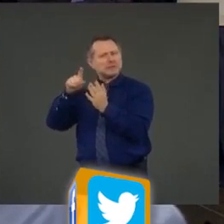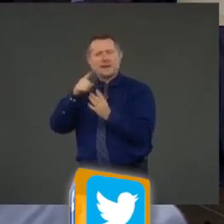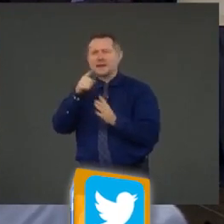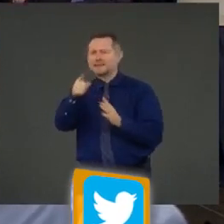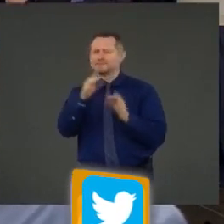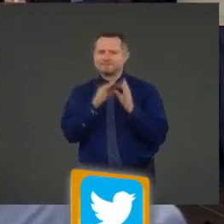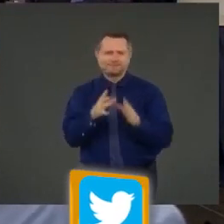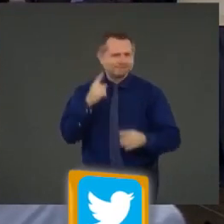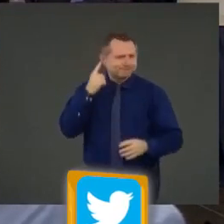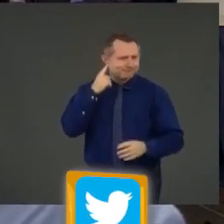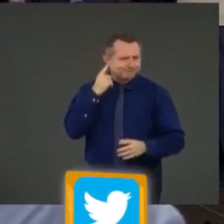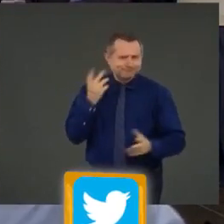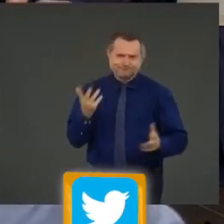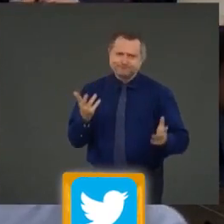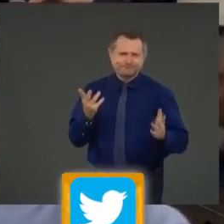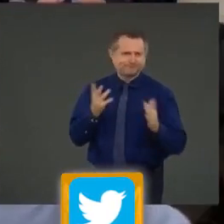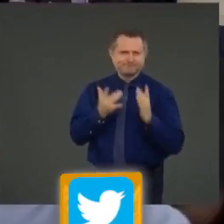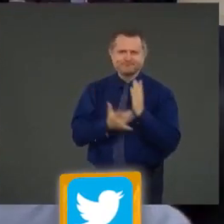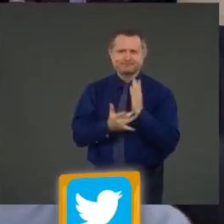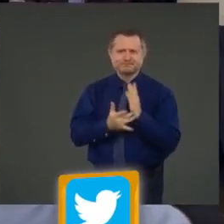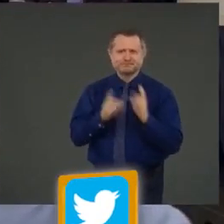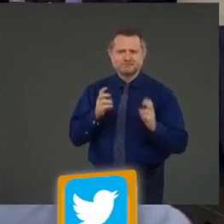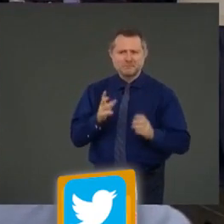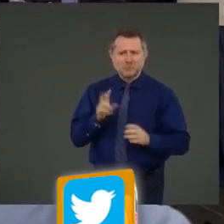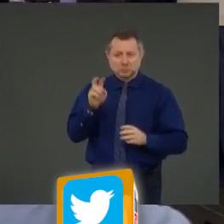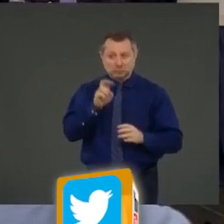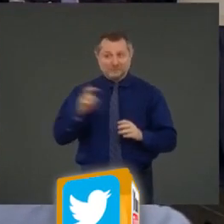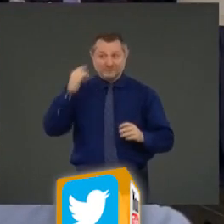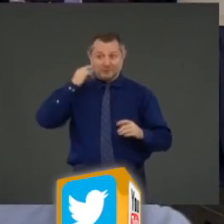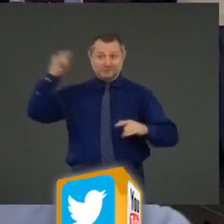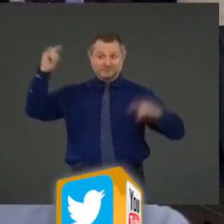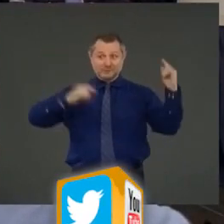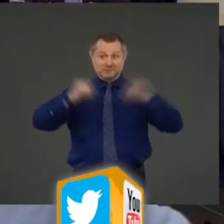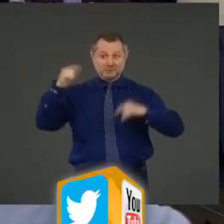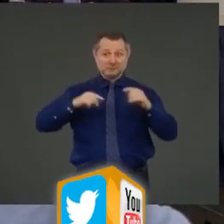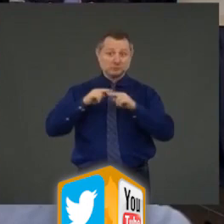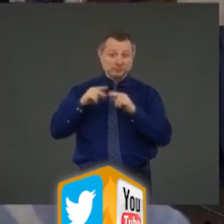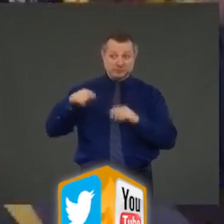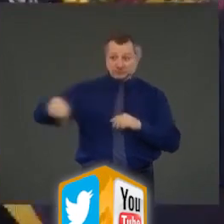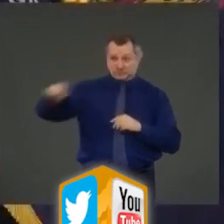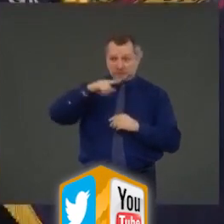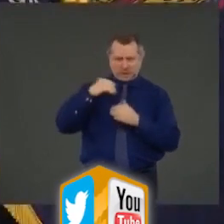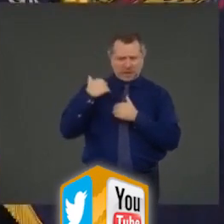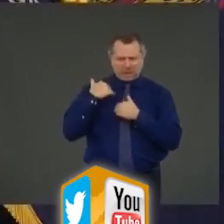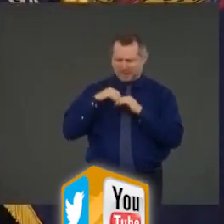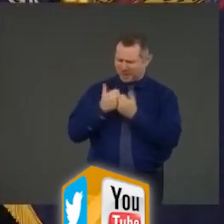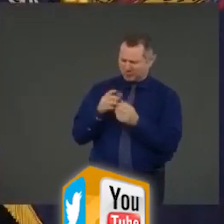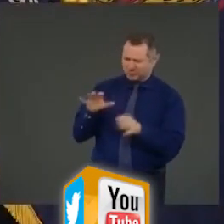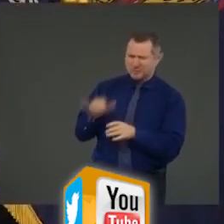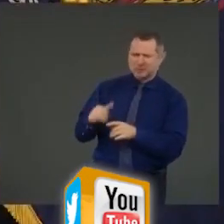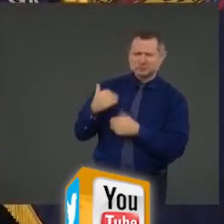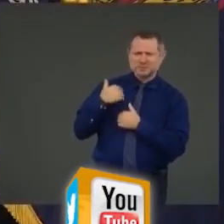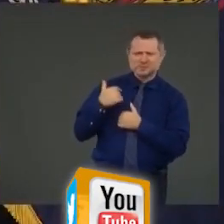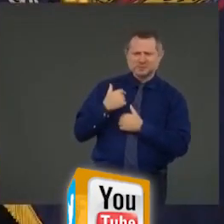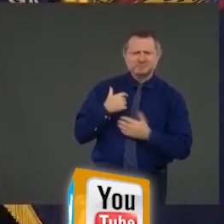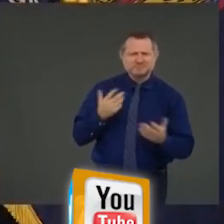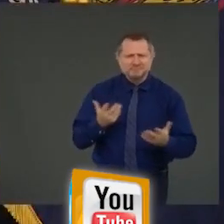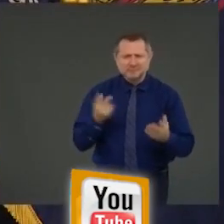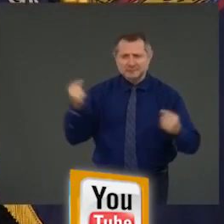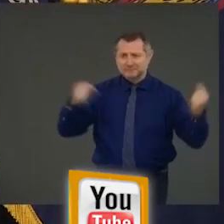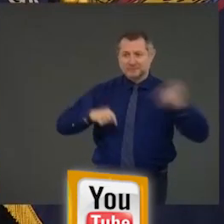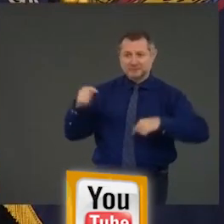will, travelers crossing state lines, be accounted for? Each state will do its own enforcement